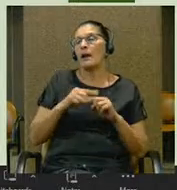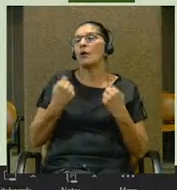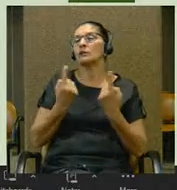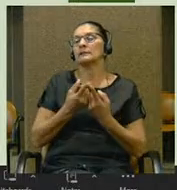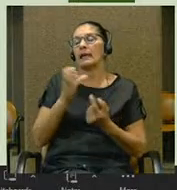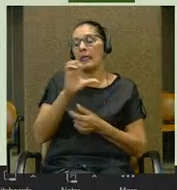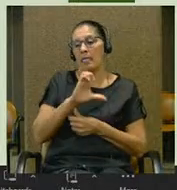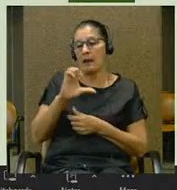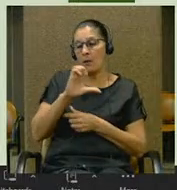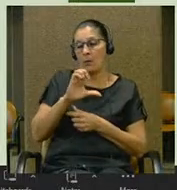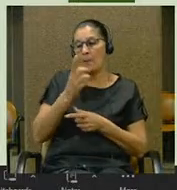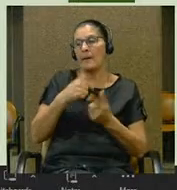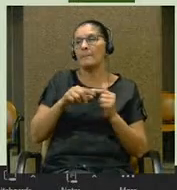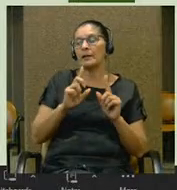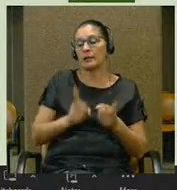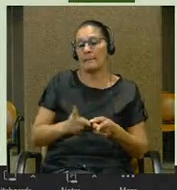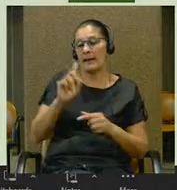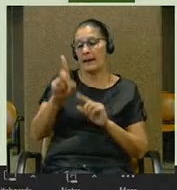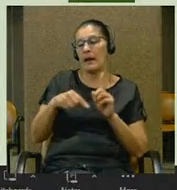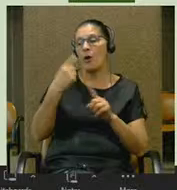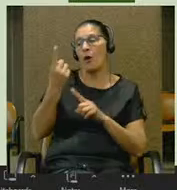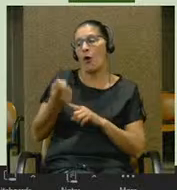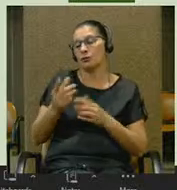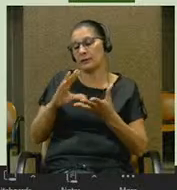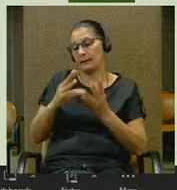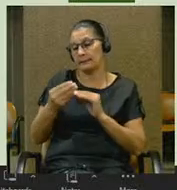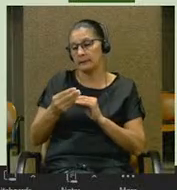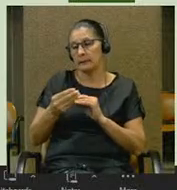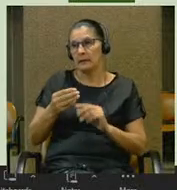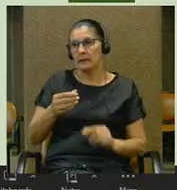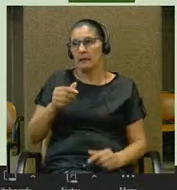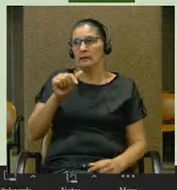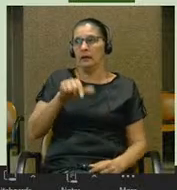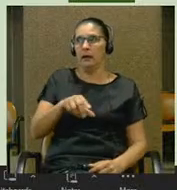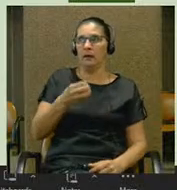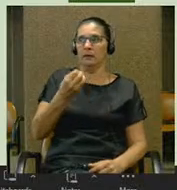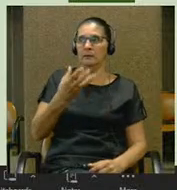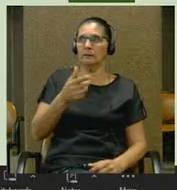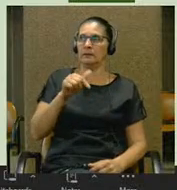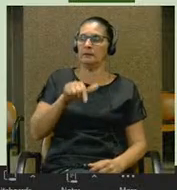trying to think about Europe and maybe other contexts